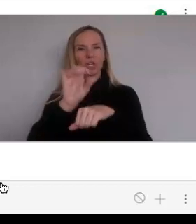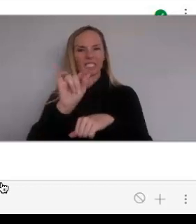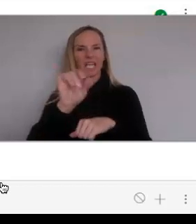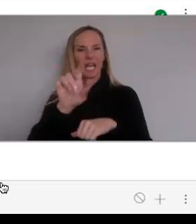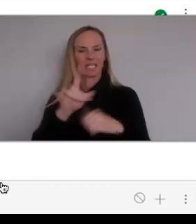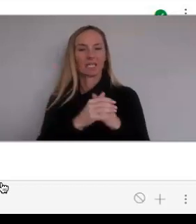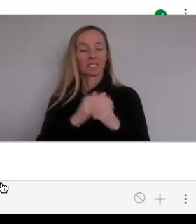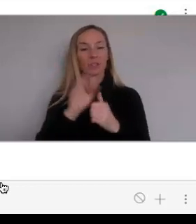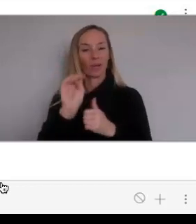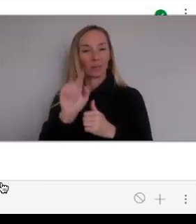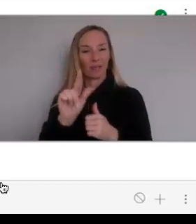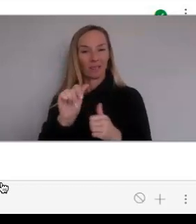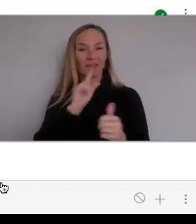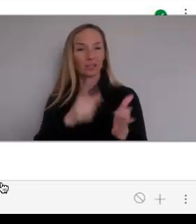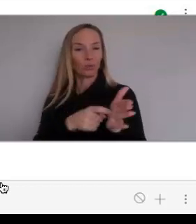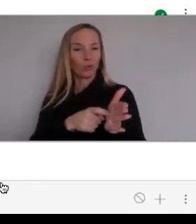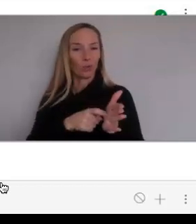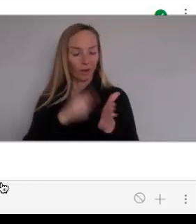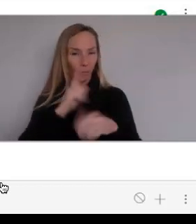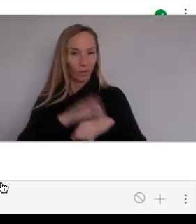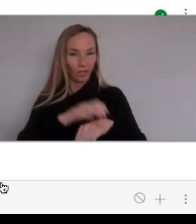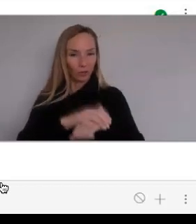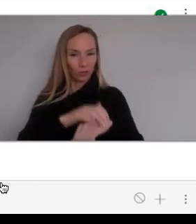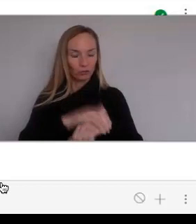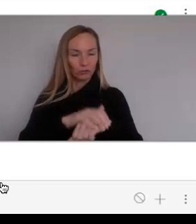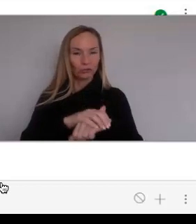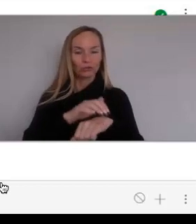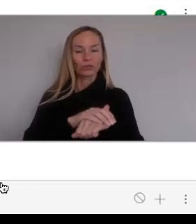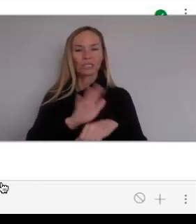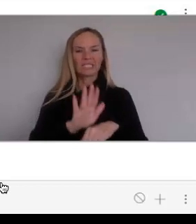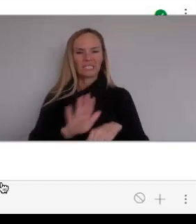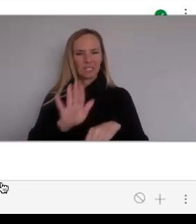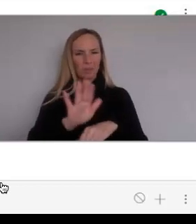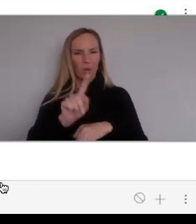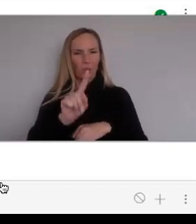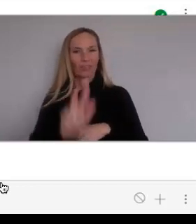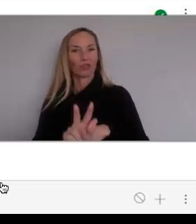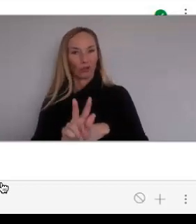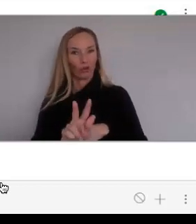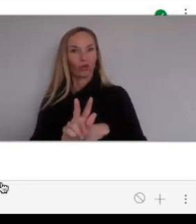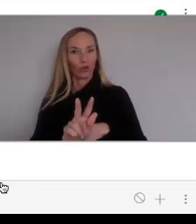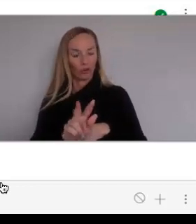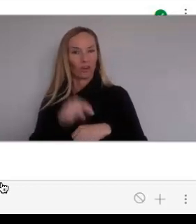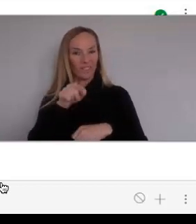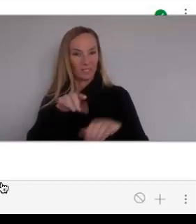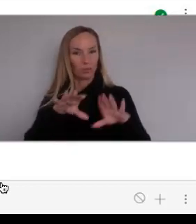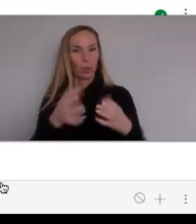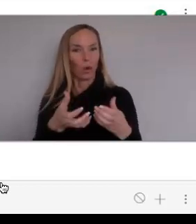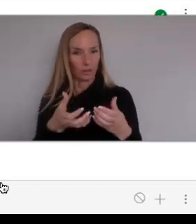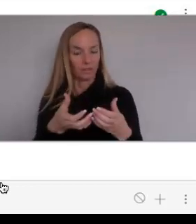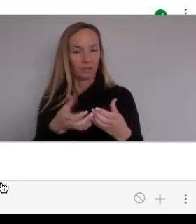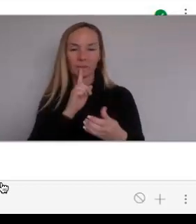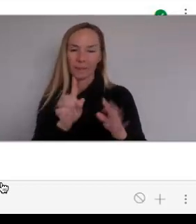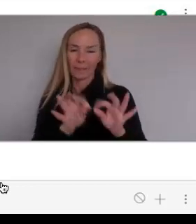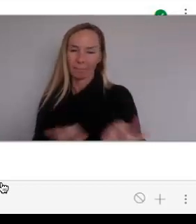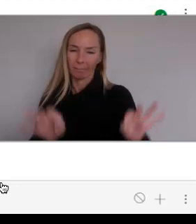MLA is a requirement for English, and it's about 1/3 of the content for the course. So it's really